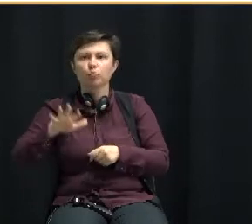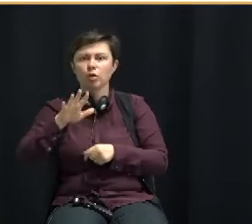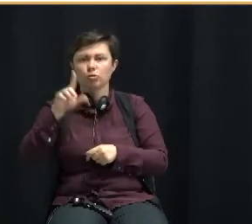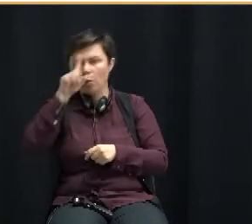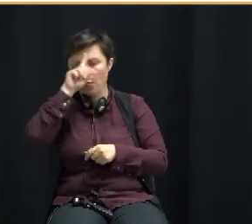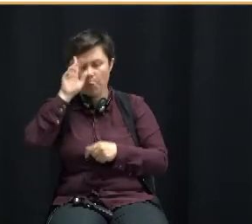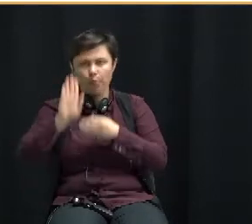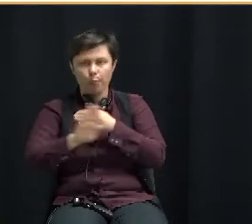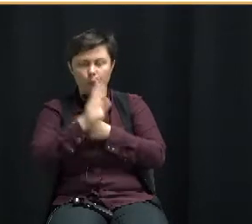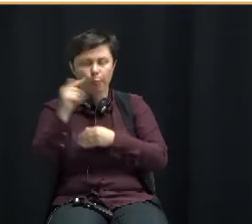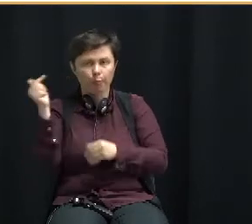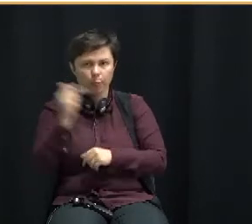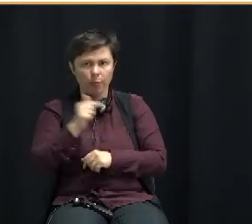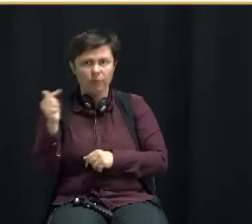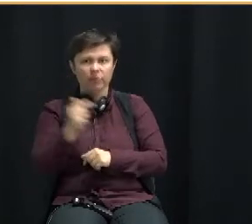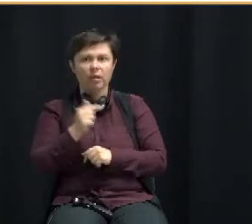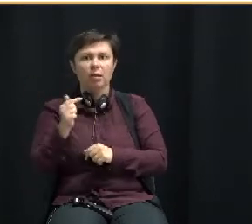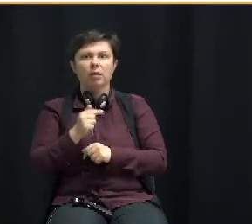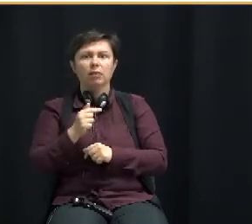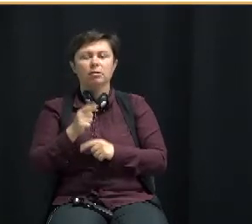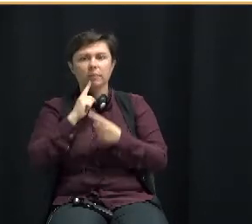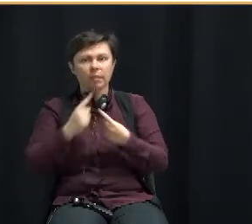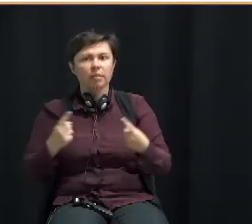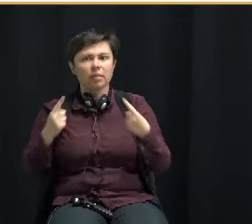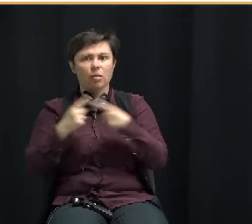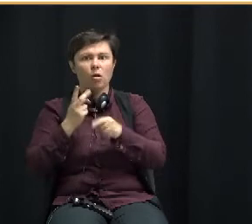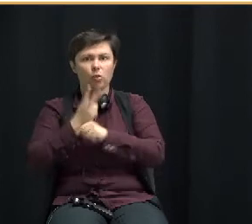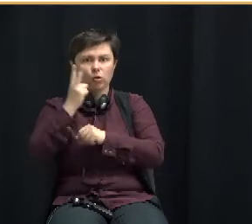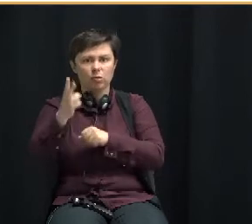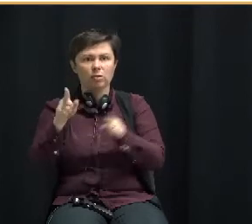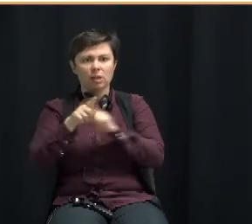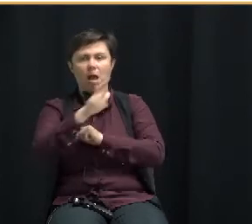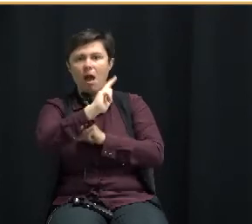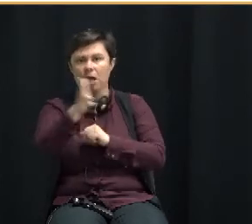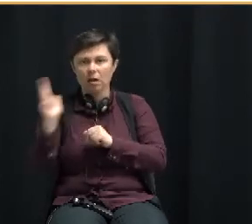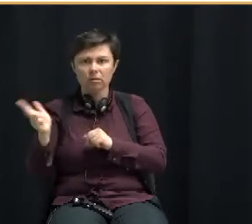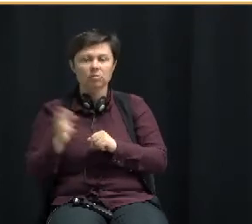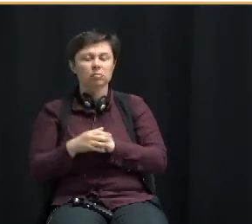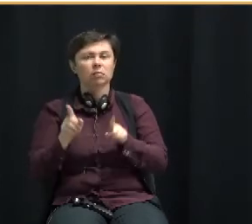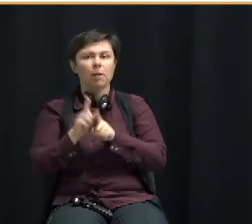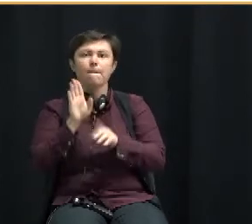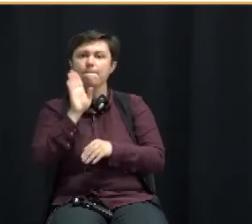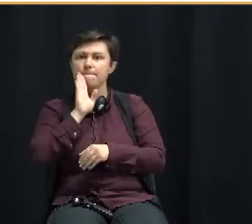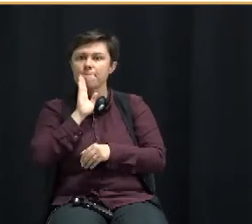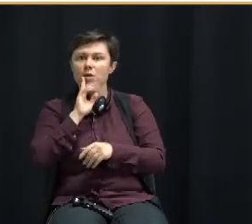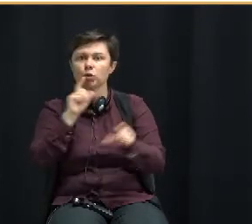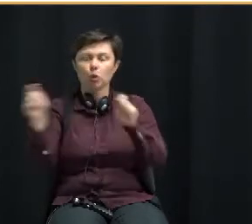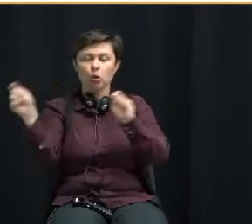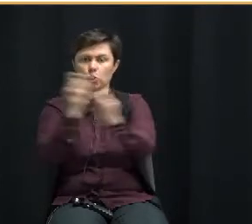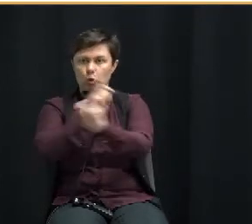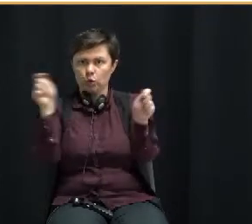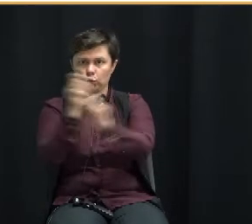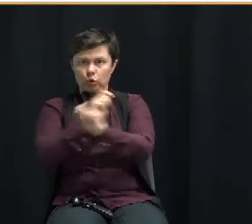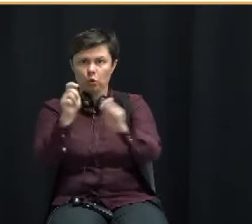with that in these particular places. Organization of public space, it should be accessible to